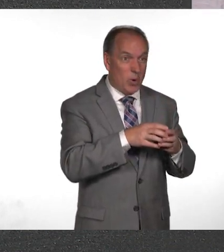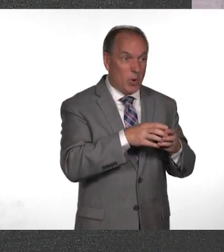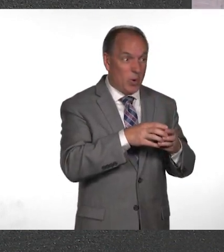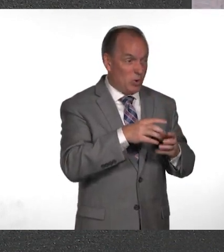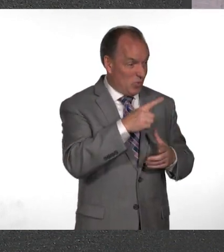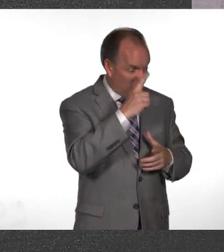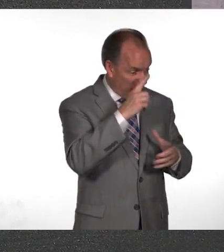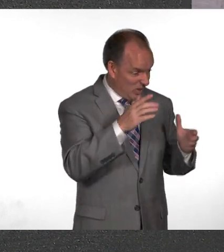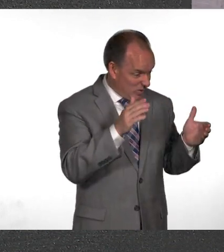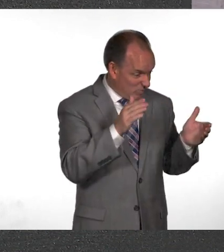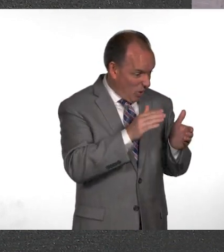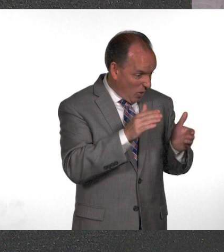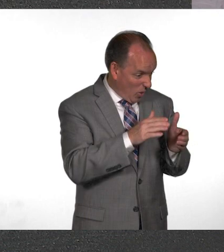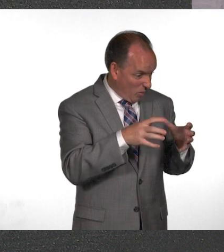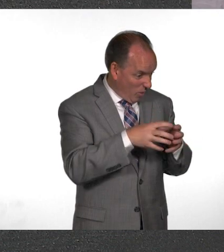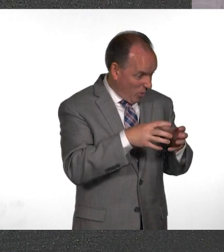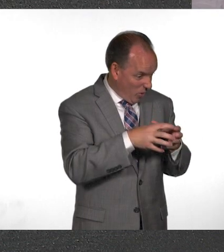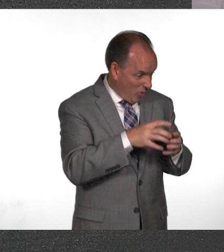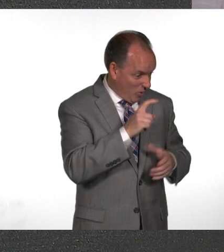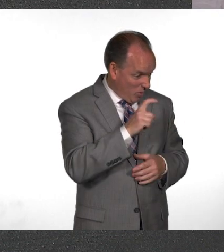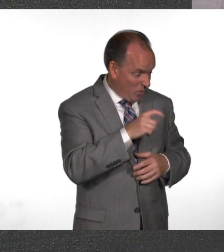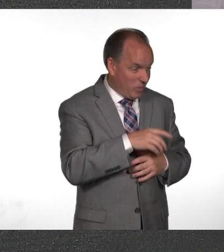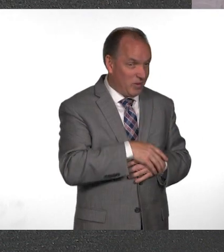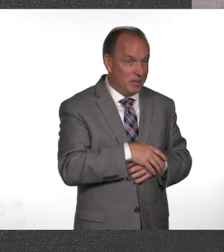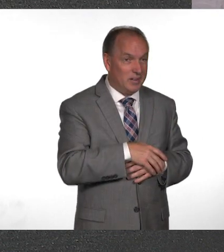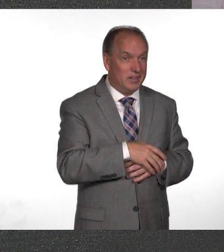And you think it is little?